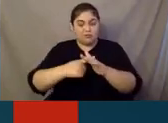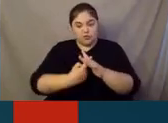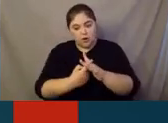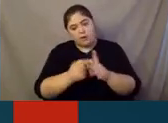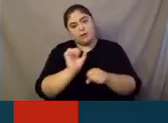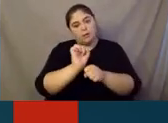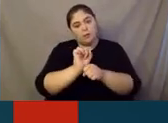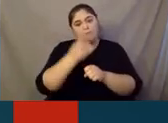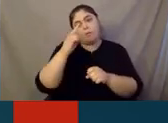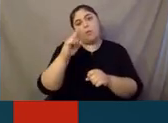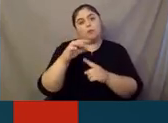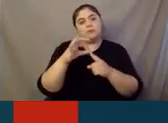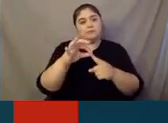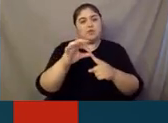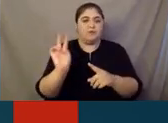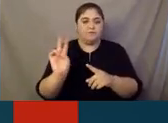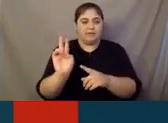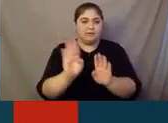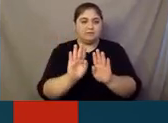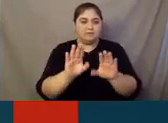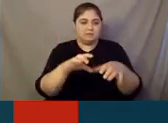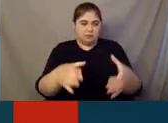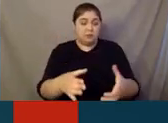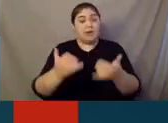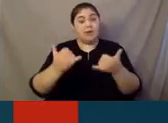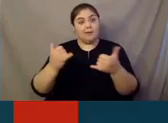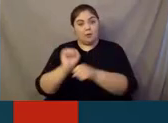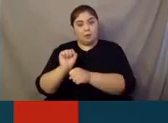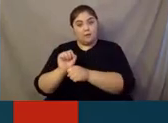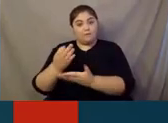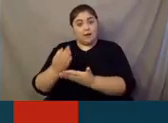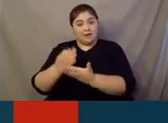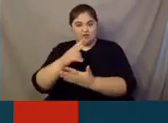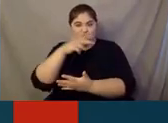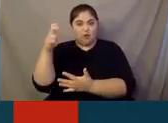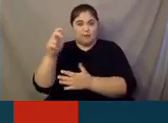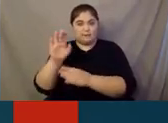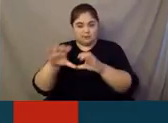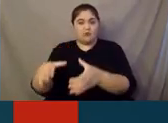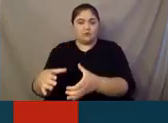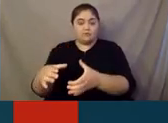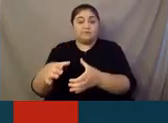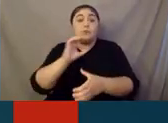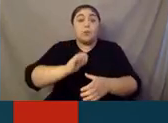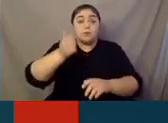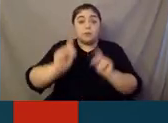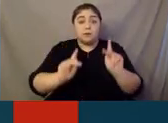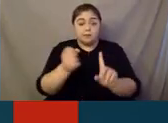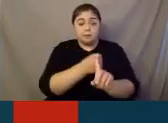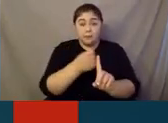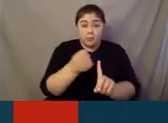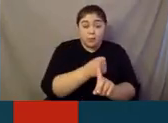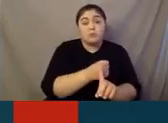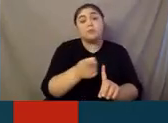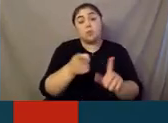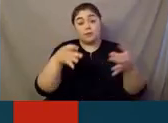Victims Bureau, and now I spend my time in the Financial Crimes Bureau. Elder abuse, the way that we deal with elder abuse in our office